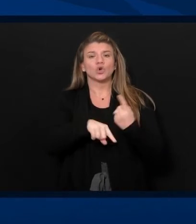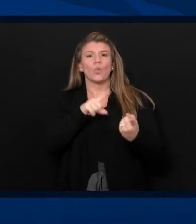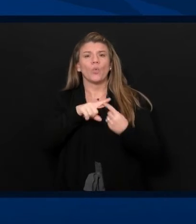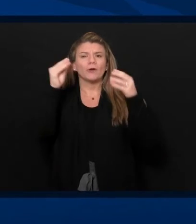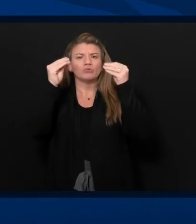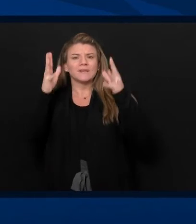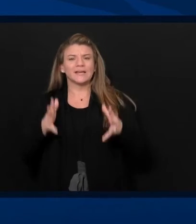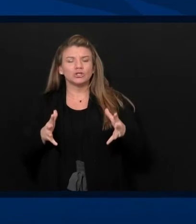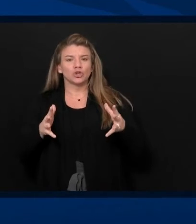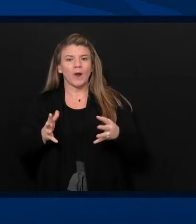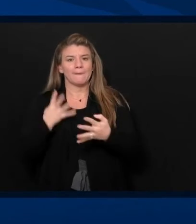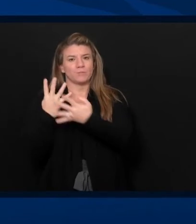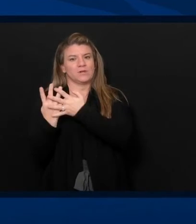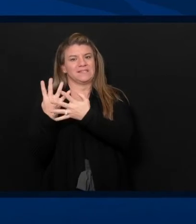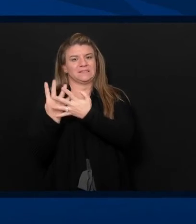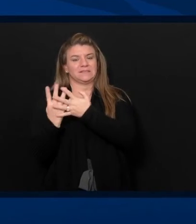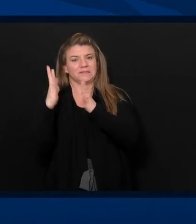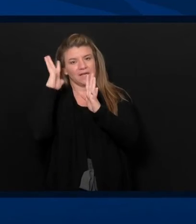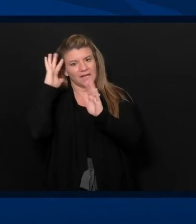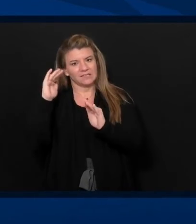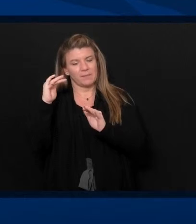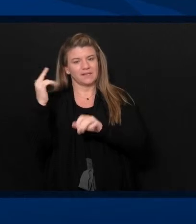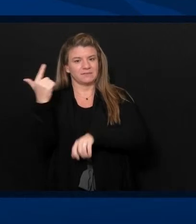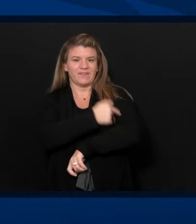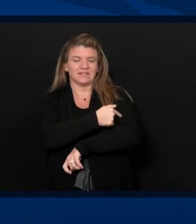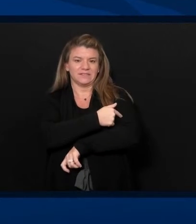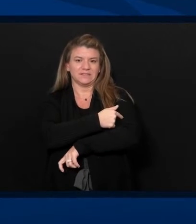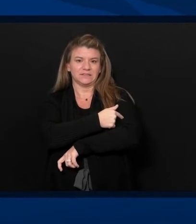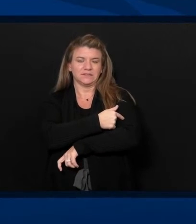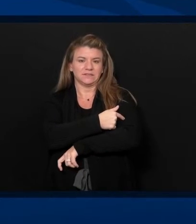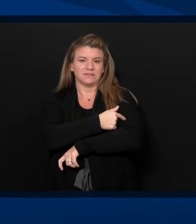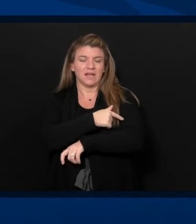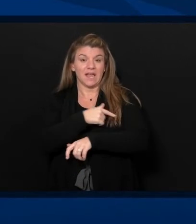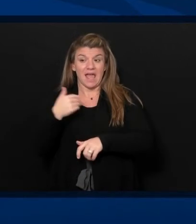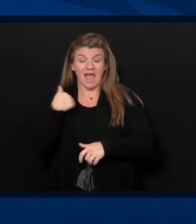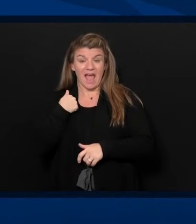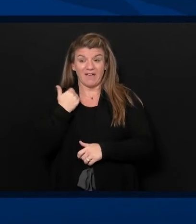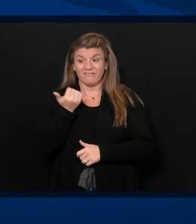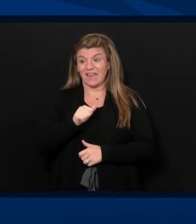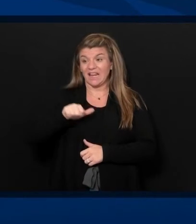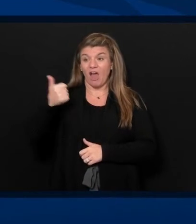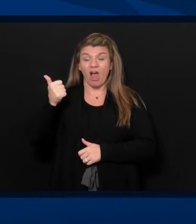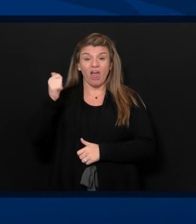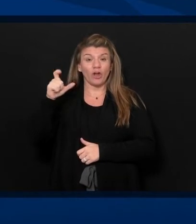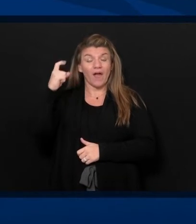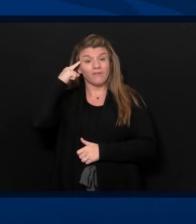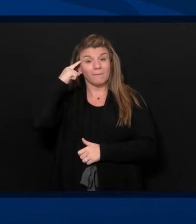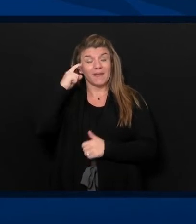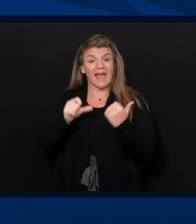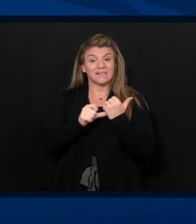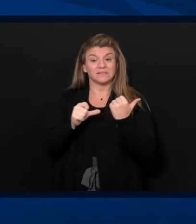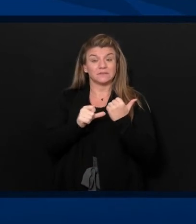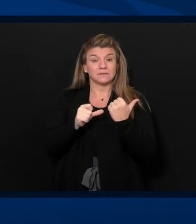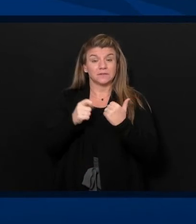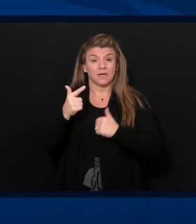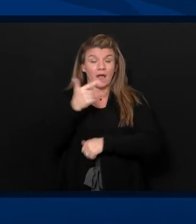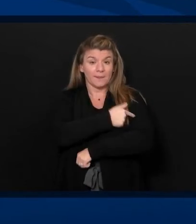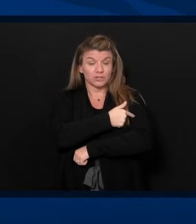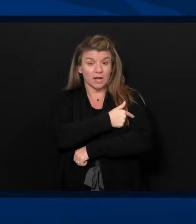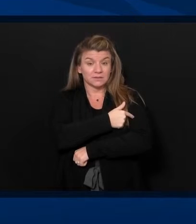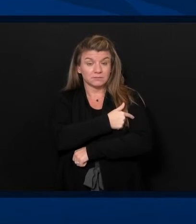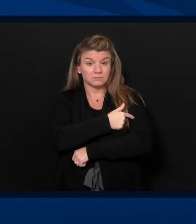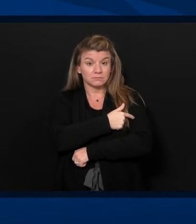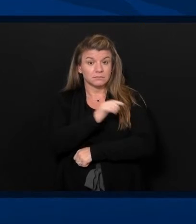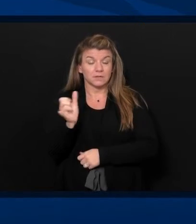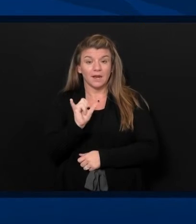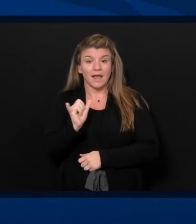people in prisons expect to get access to the vaccine? And have any other government aides gotten shots yet?